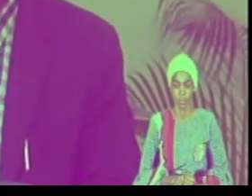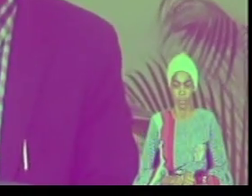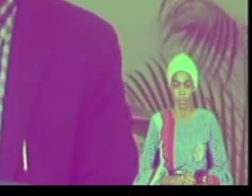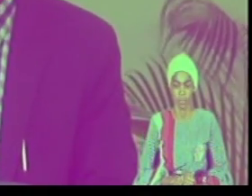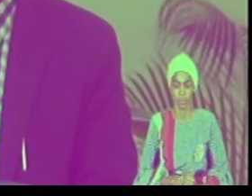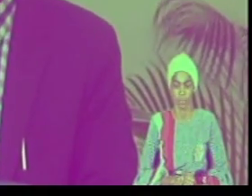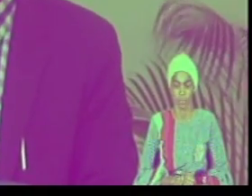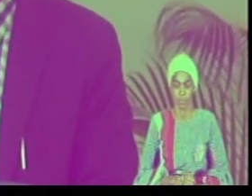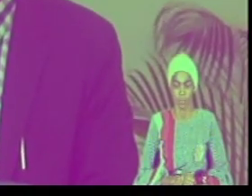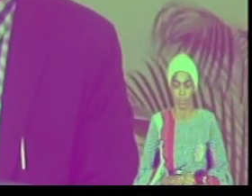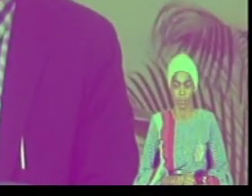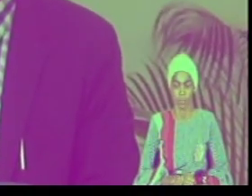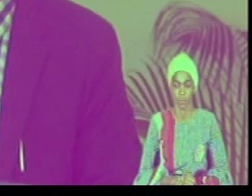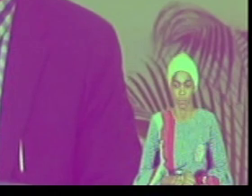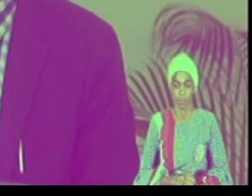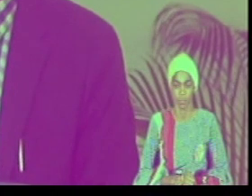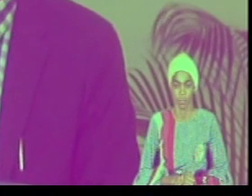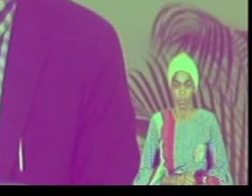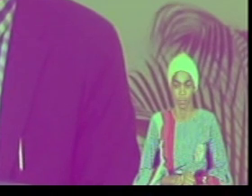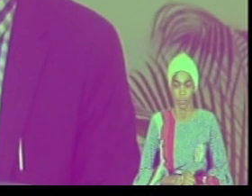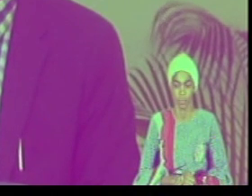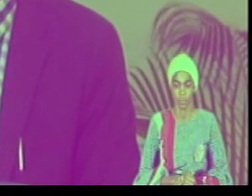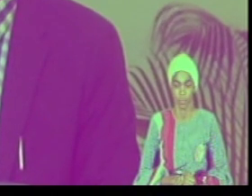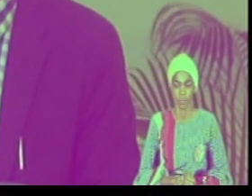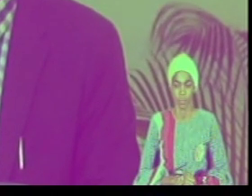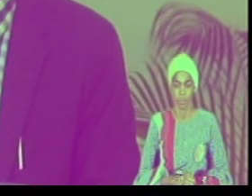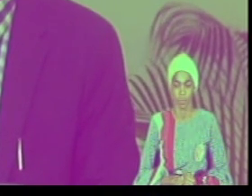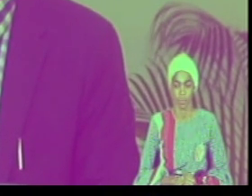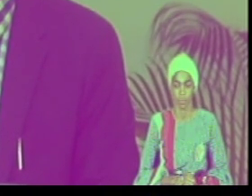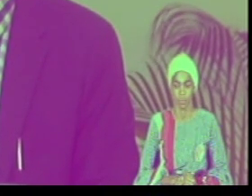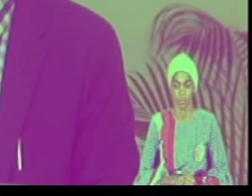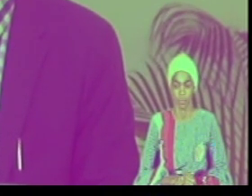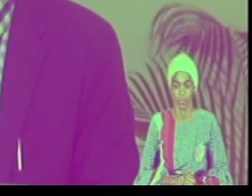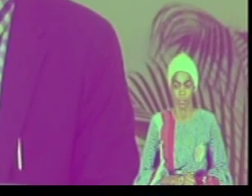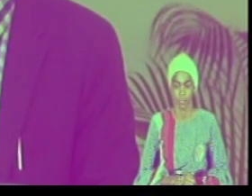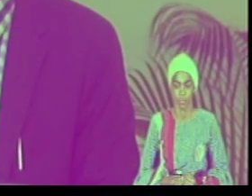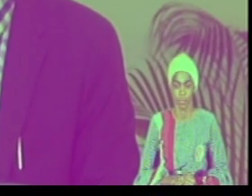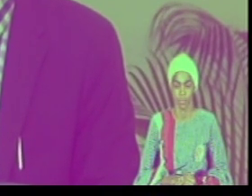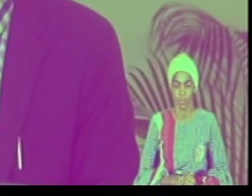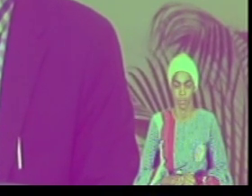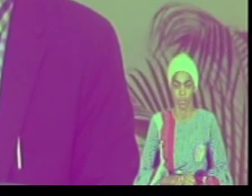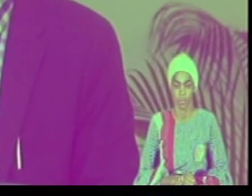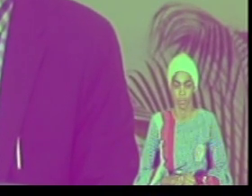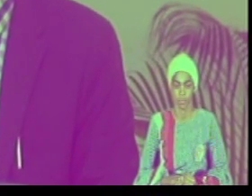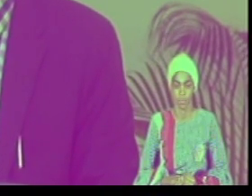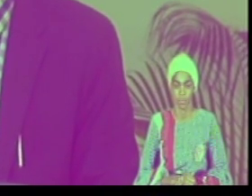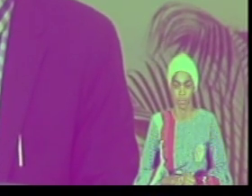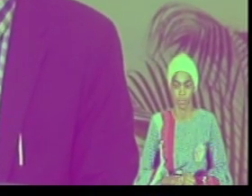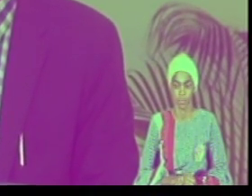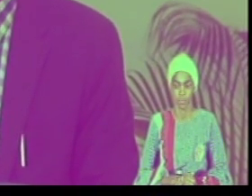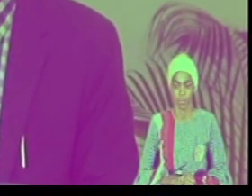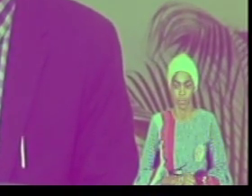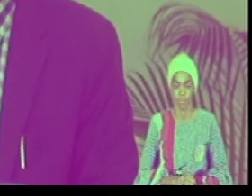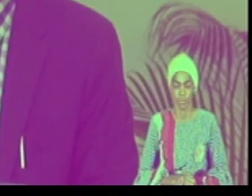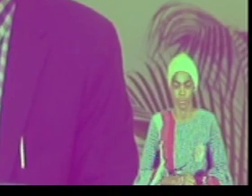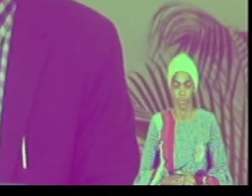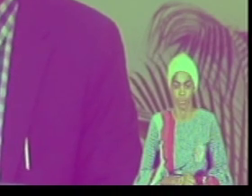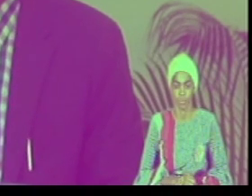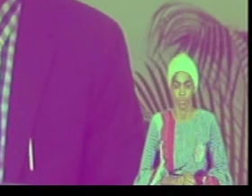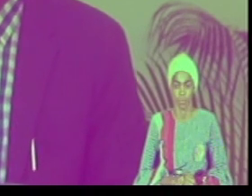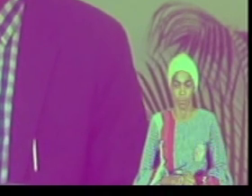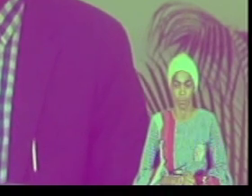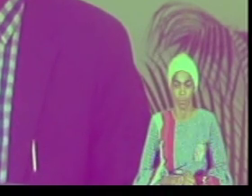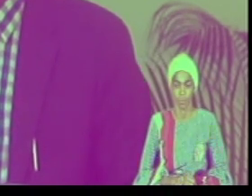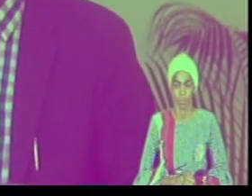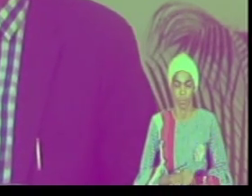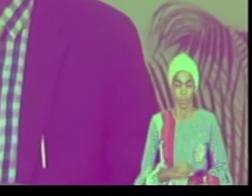Can you be real? And how, to what extent can you be real? The thing is, being real is about looking inwards.